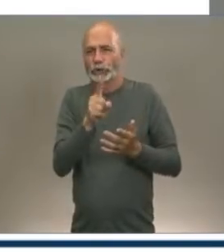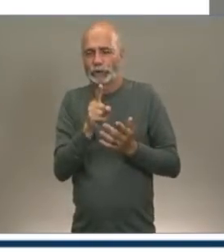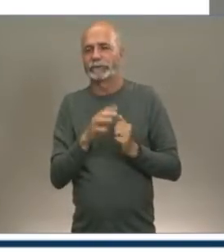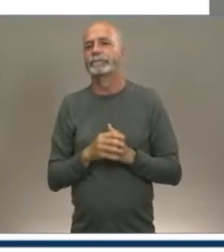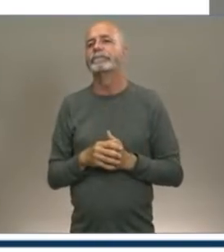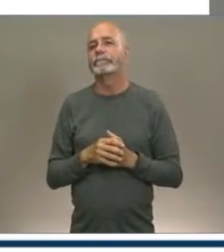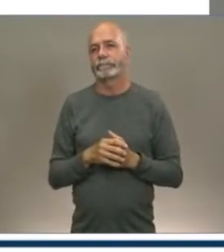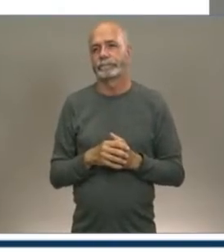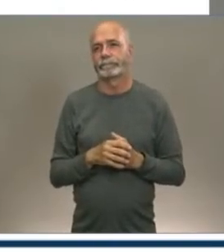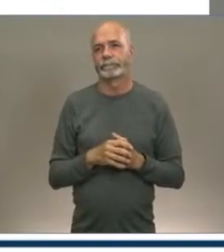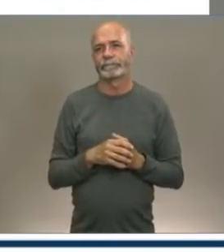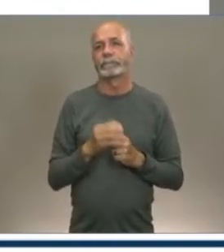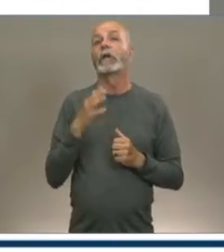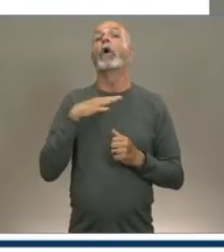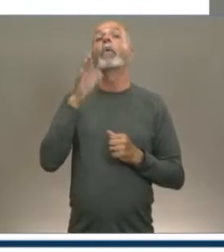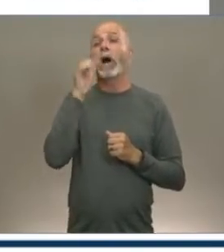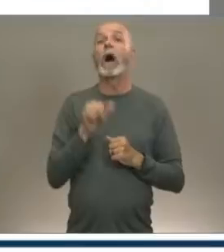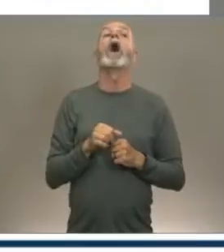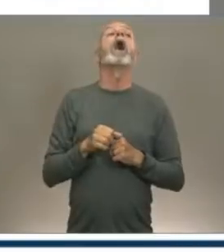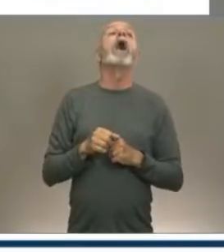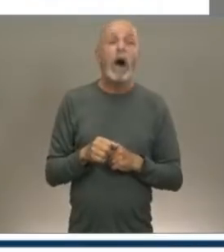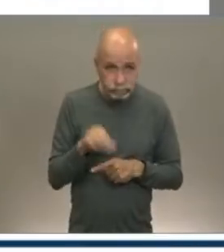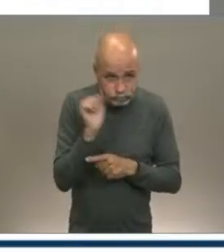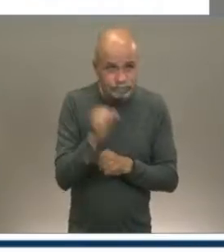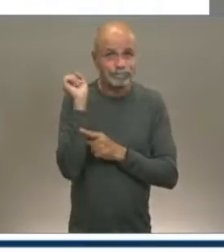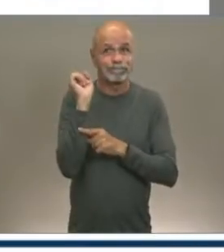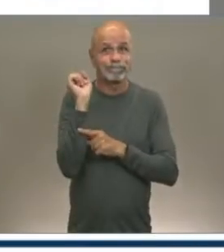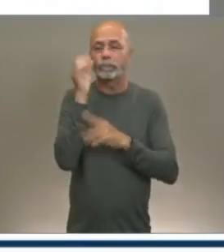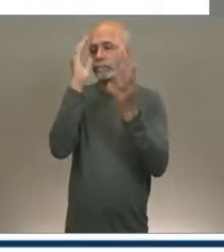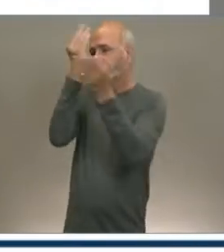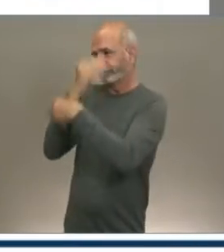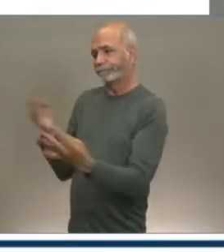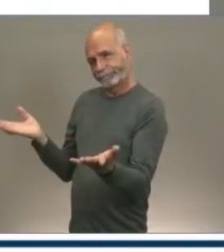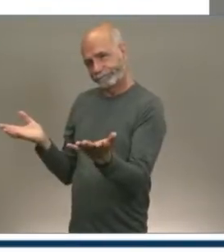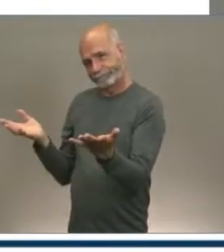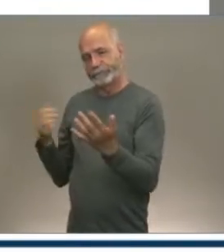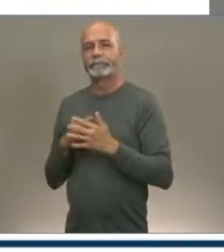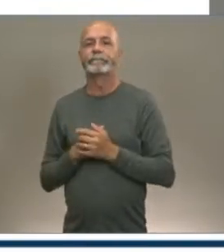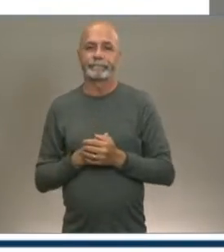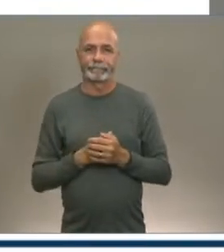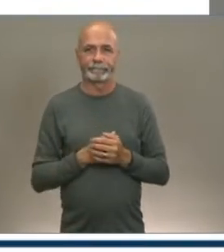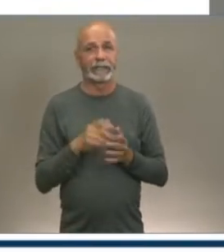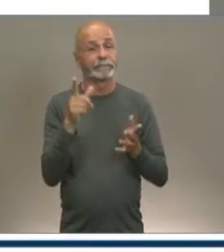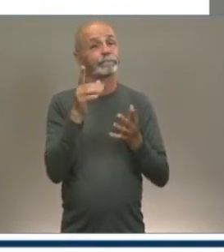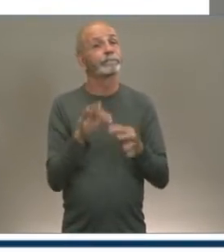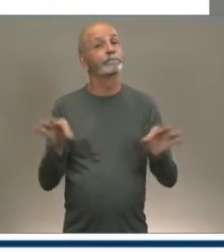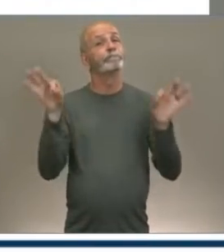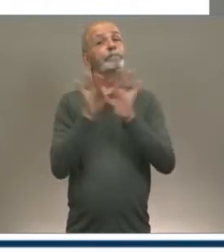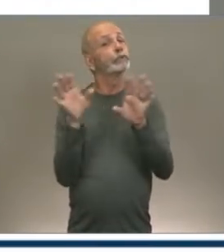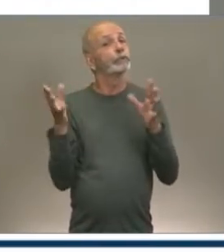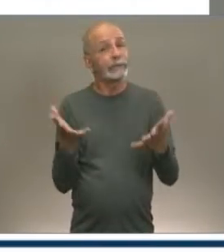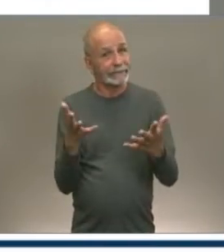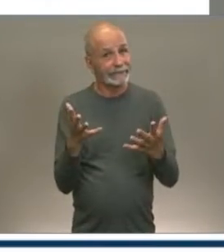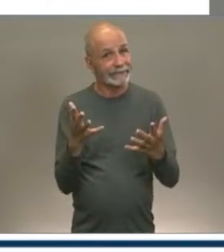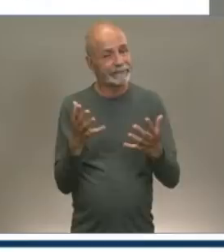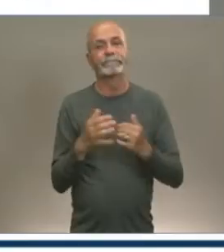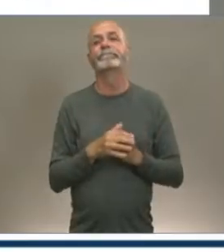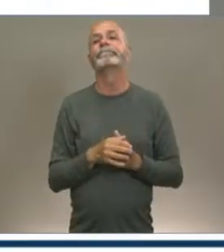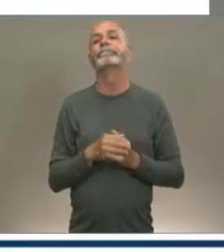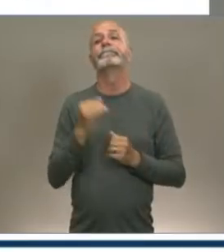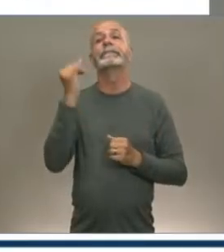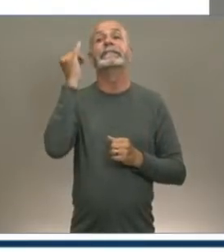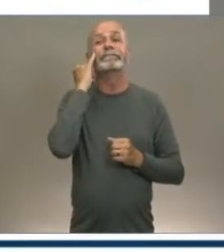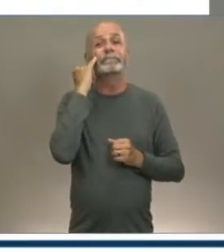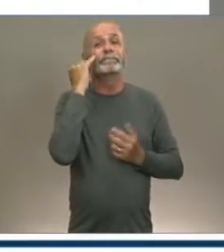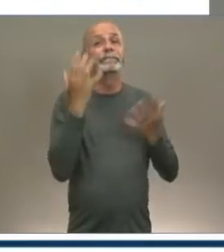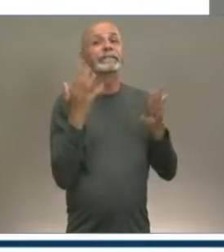we'll provide those details when final decisions are made. But certainly, that's critical. At some point, then we start to move away from that 14-day